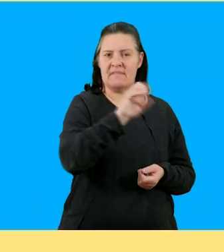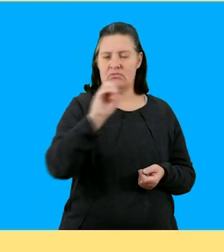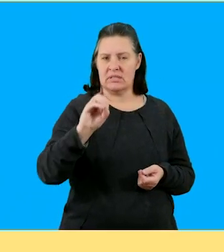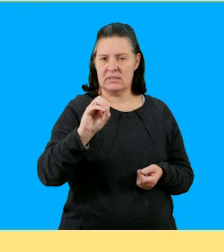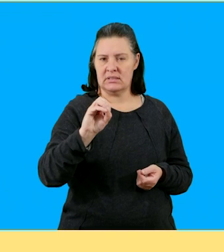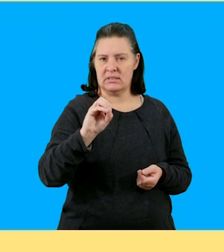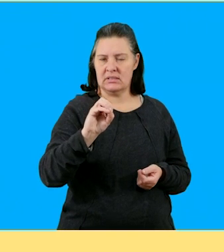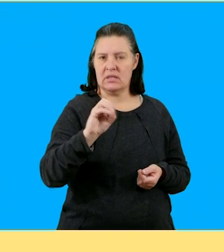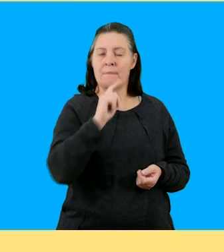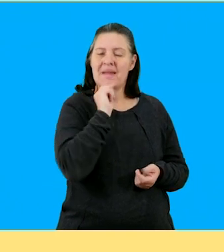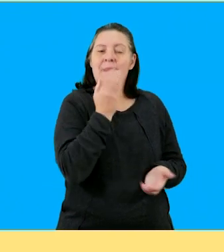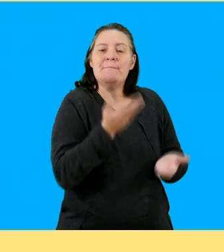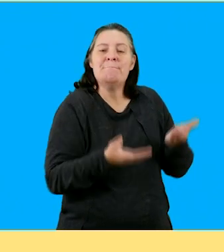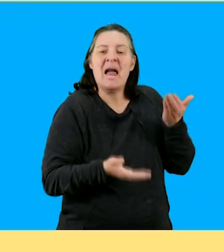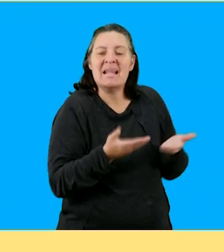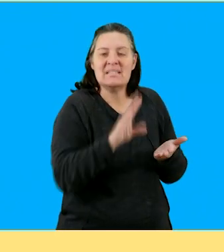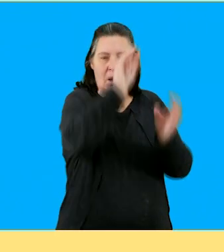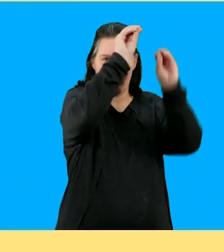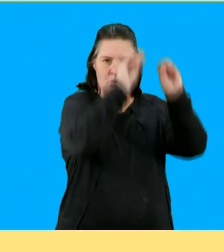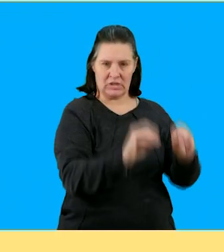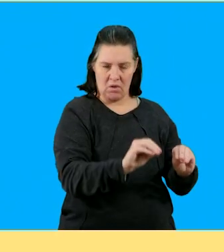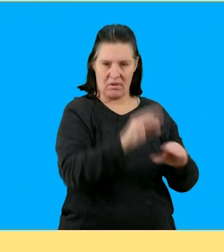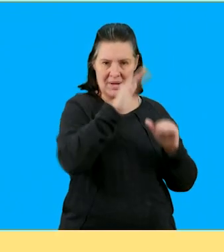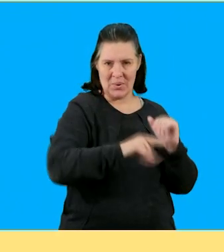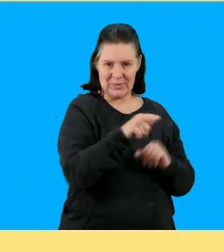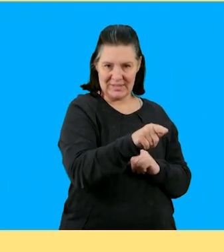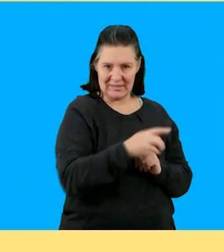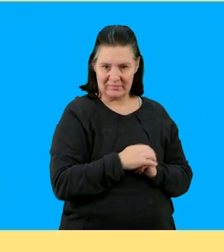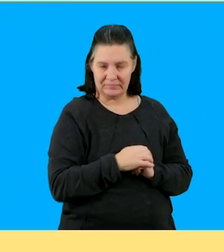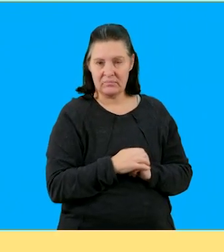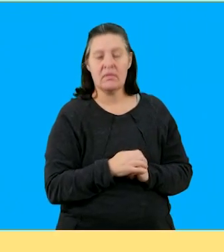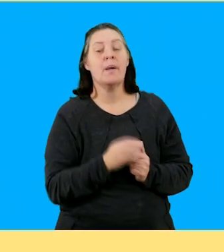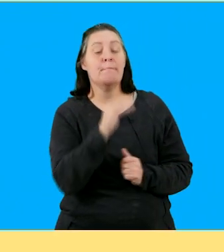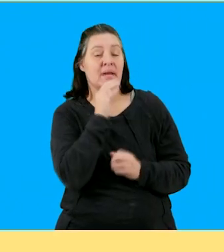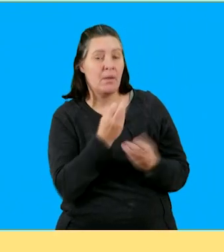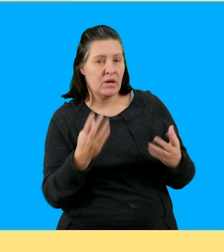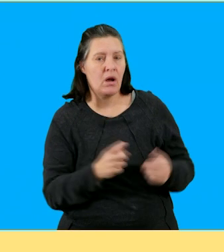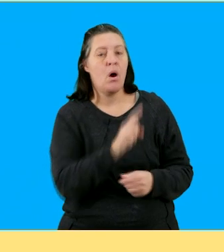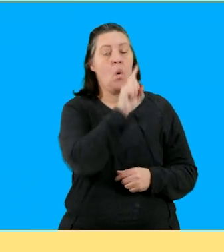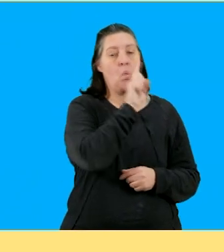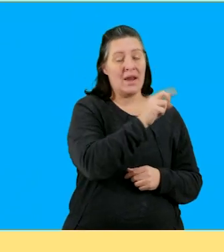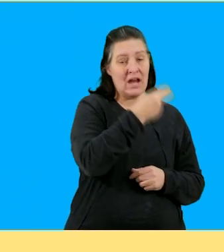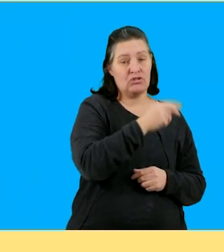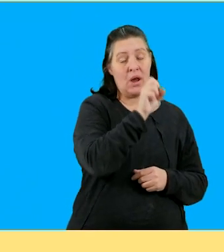That becomes my balance brought down here at the bottom, which is